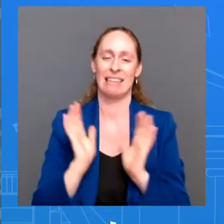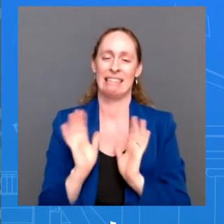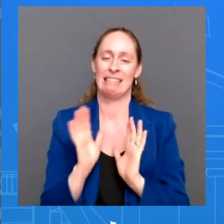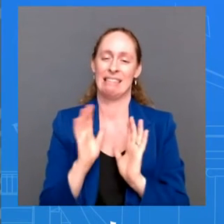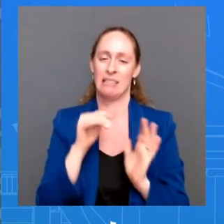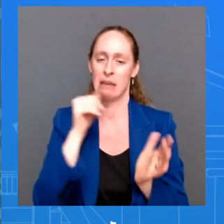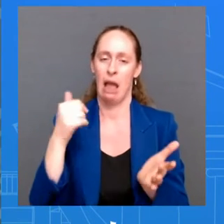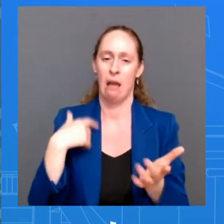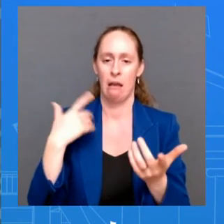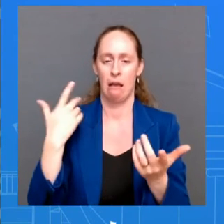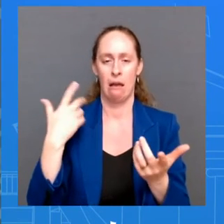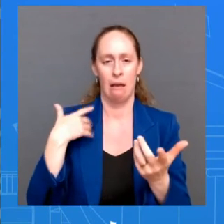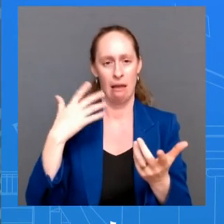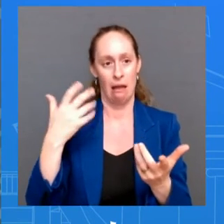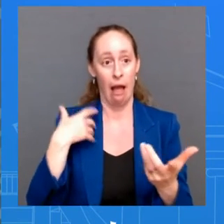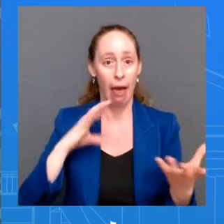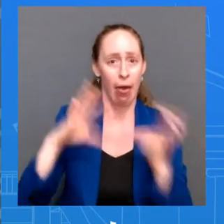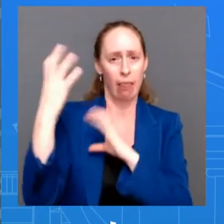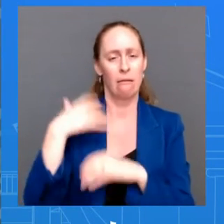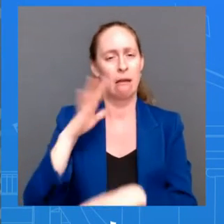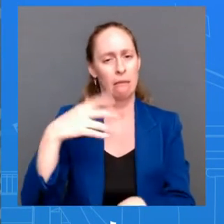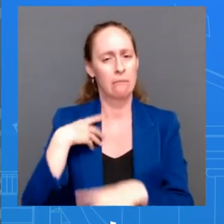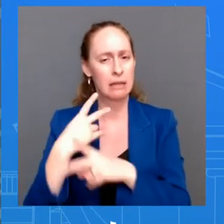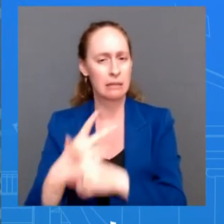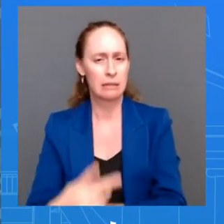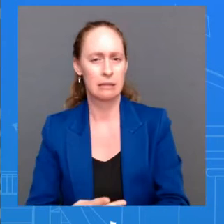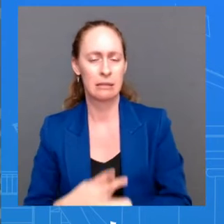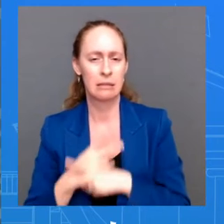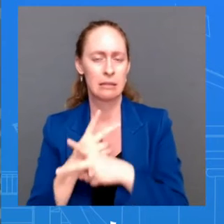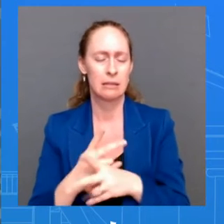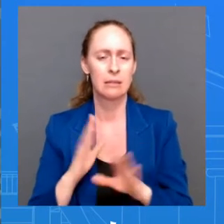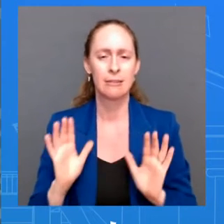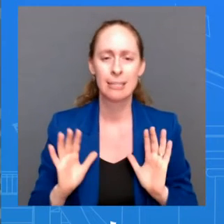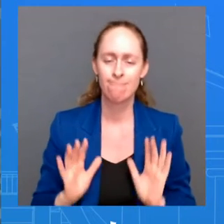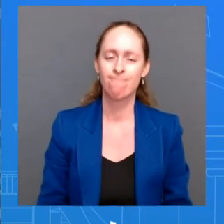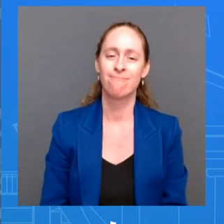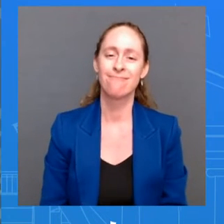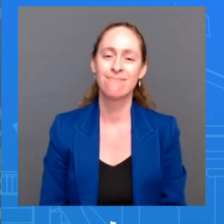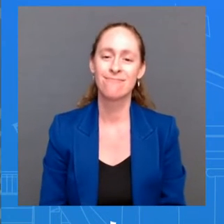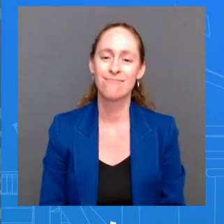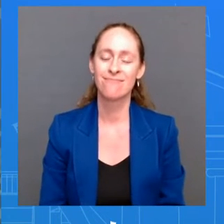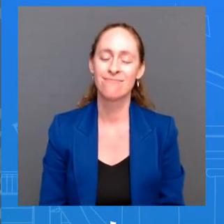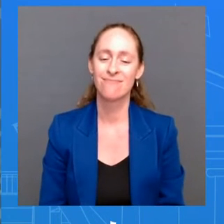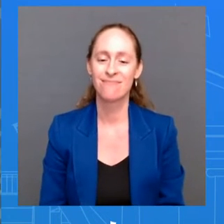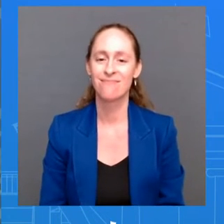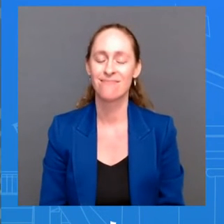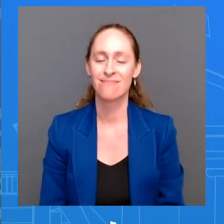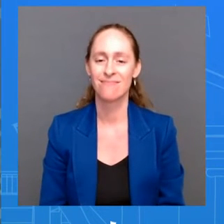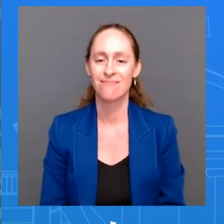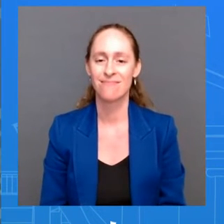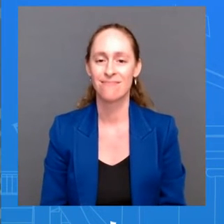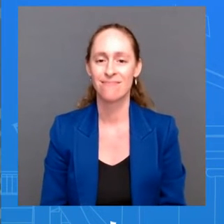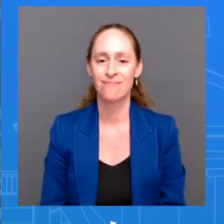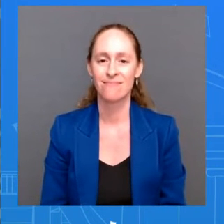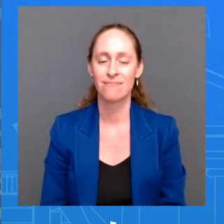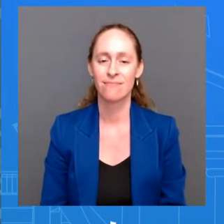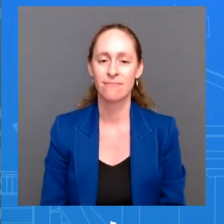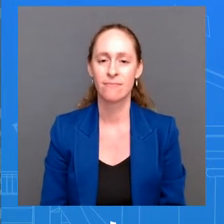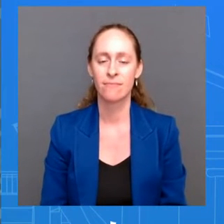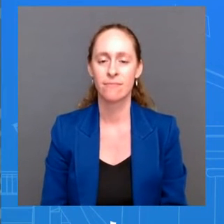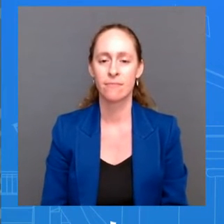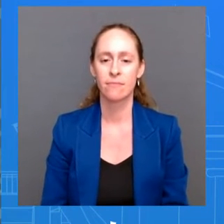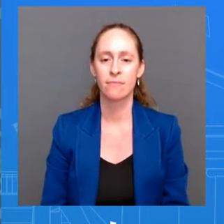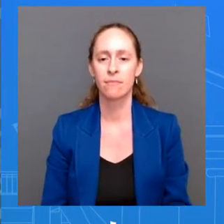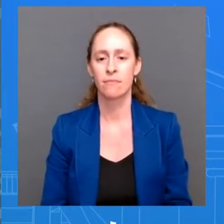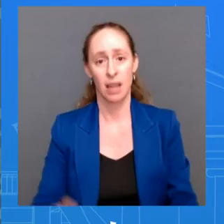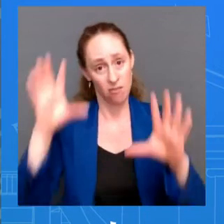so, again, this is the president showing that he is willing to do everything that he can to bring U.S. nationals home who